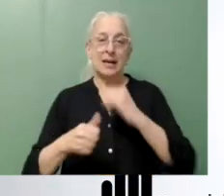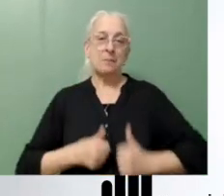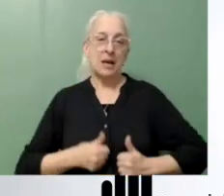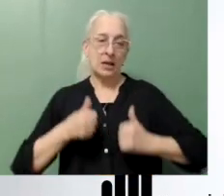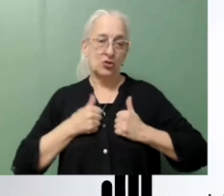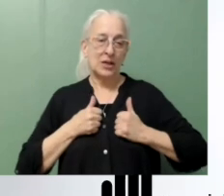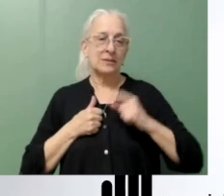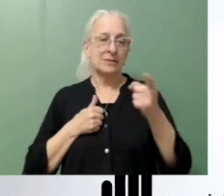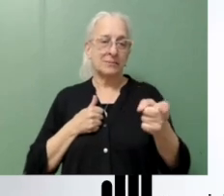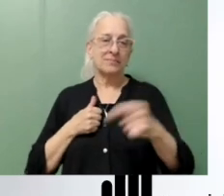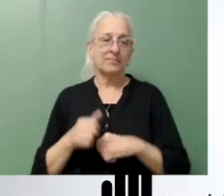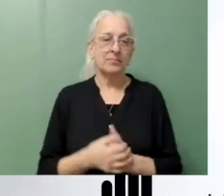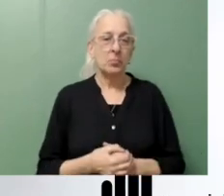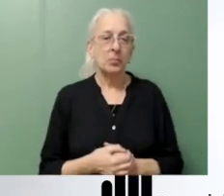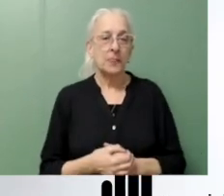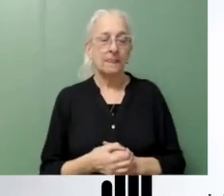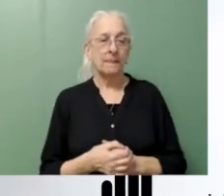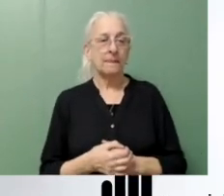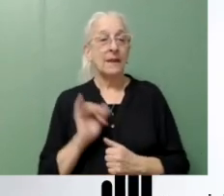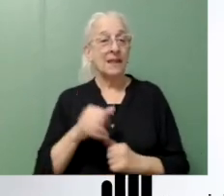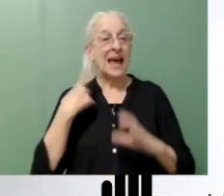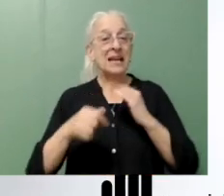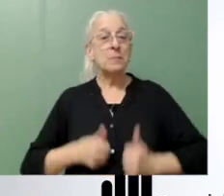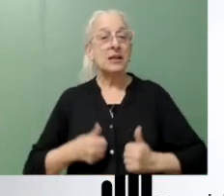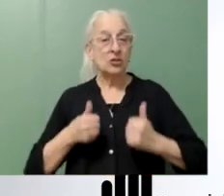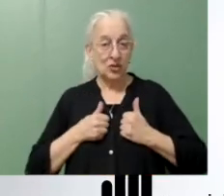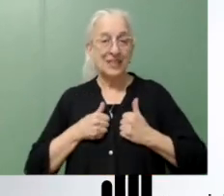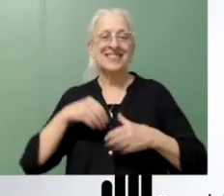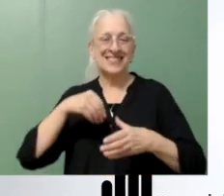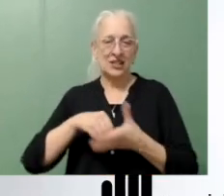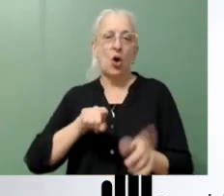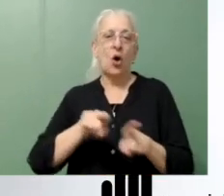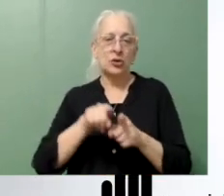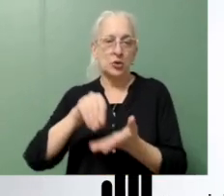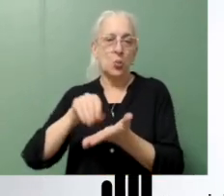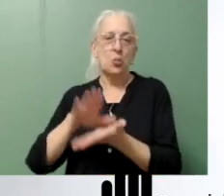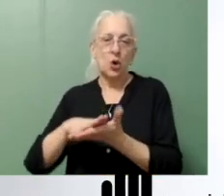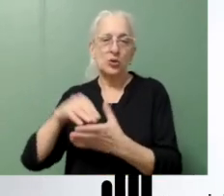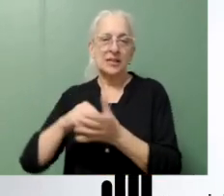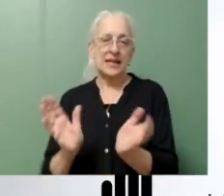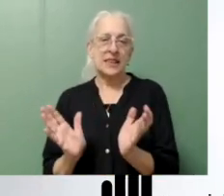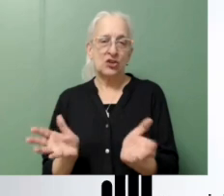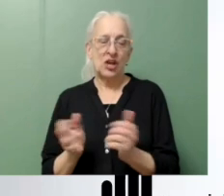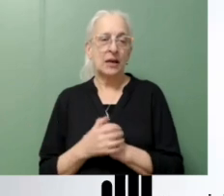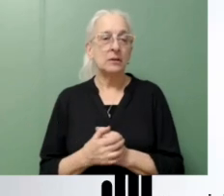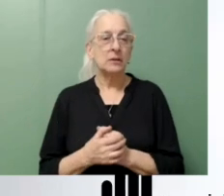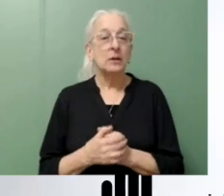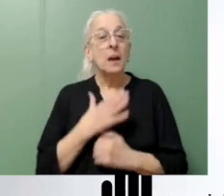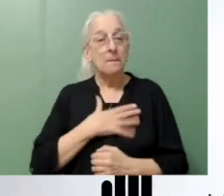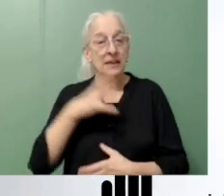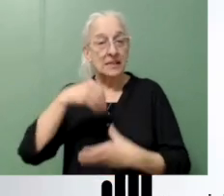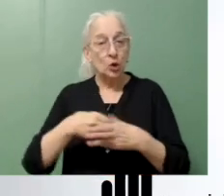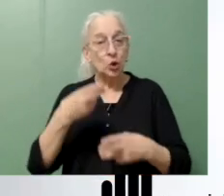email inbox on the screen, and this email address will also be posted in the chat in English and Spanish. Please include your name and